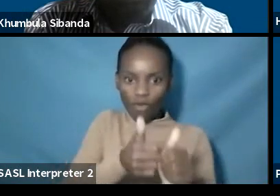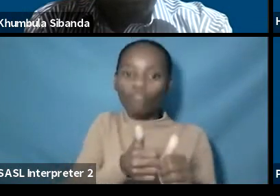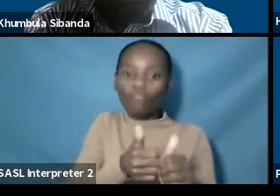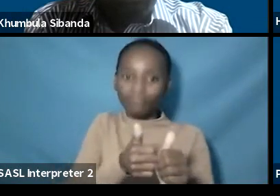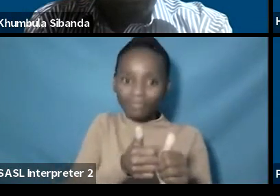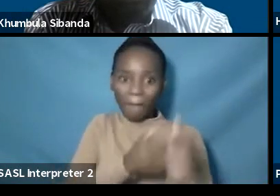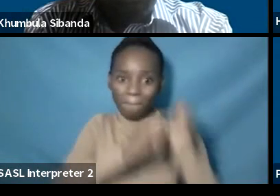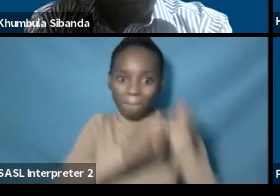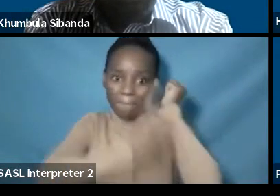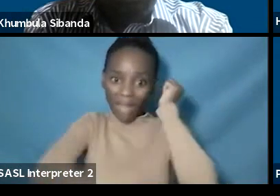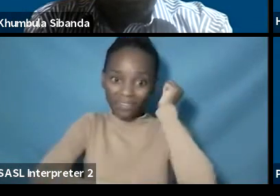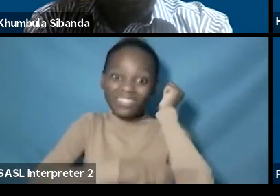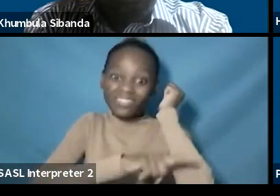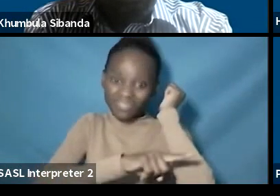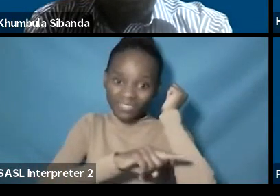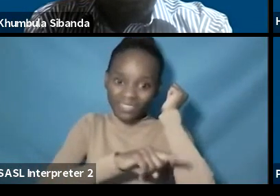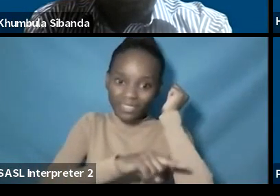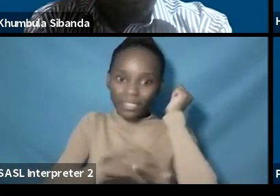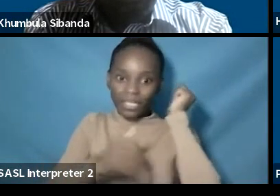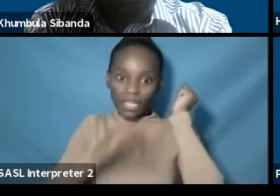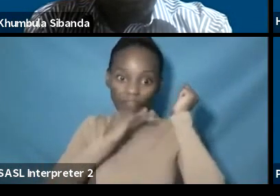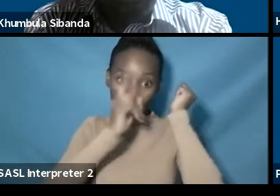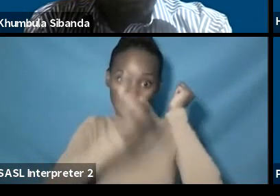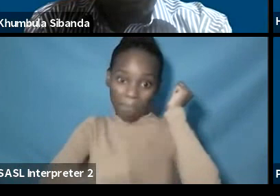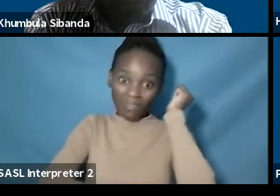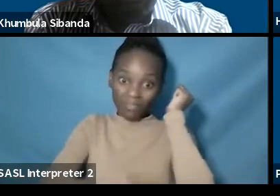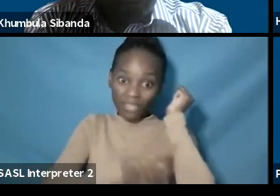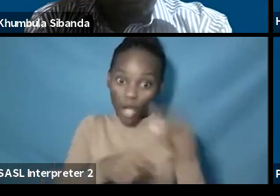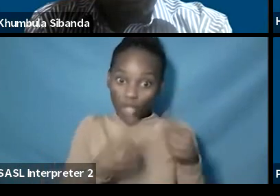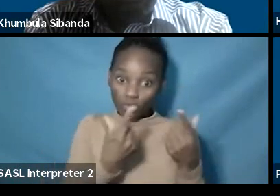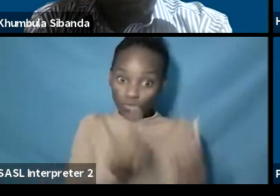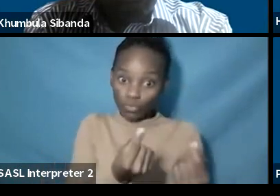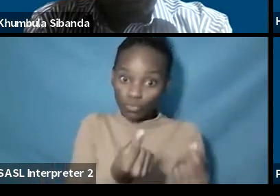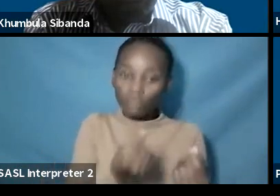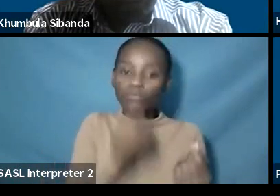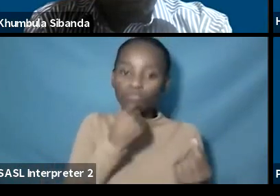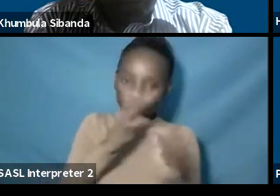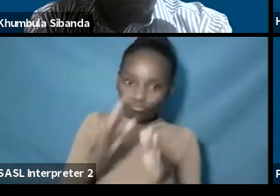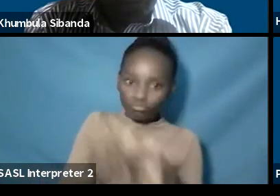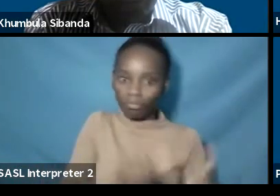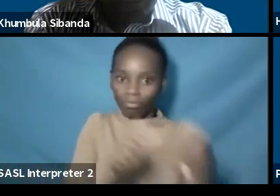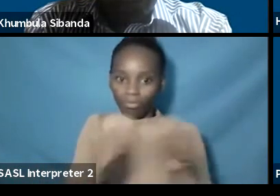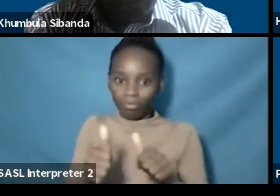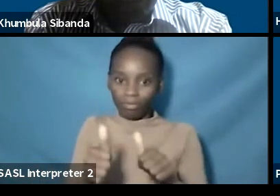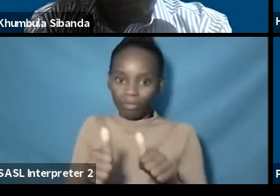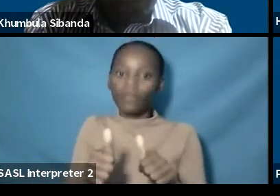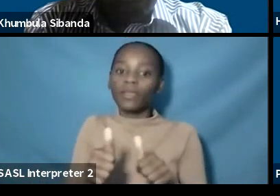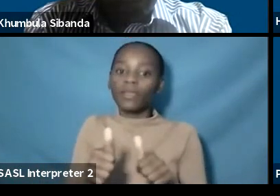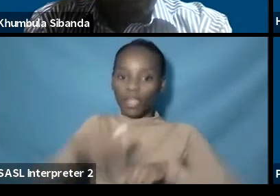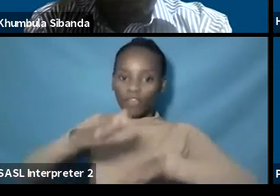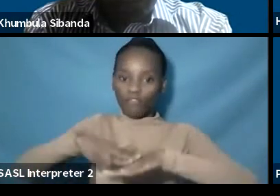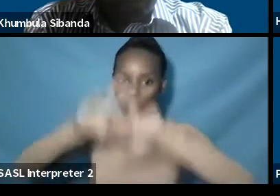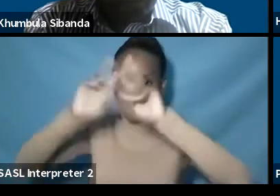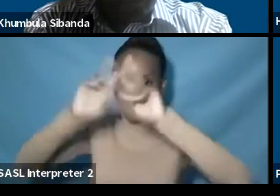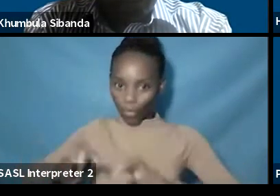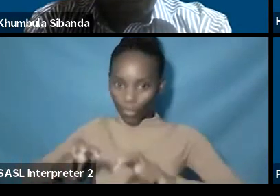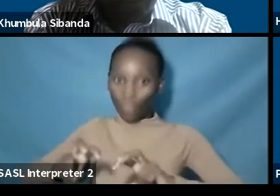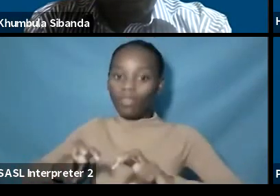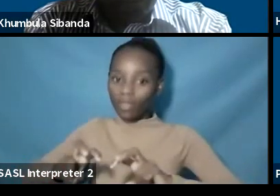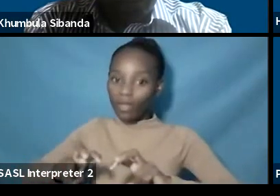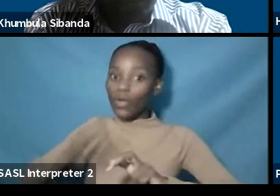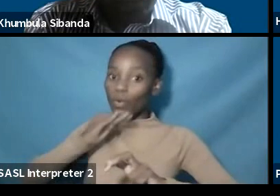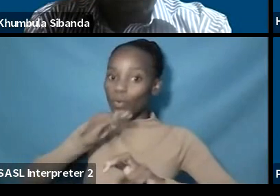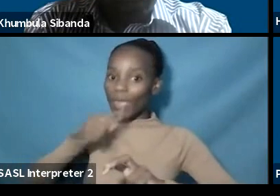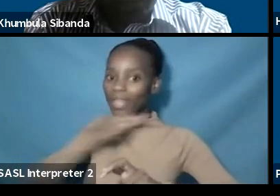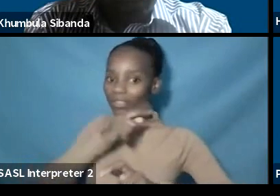penalties, we then pursue further investigation through the illicit trade, which then determine whether it has to go